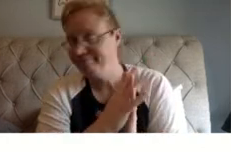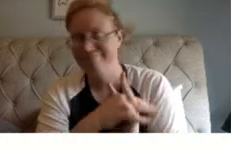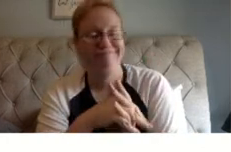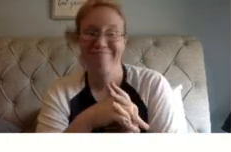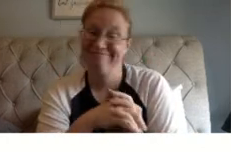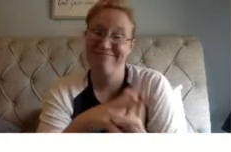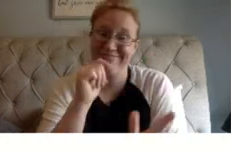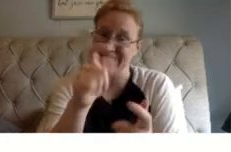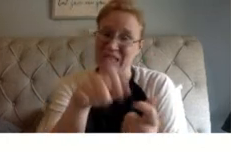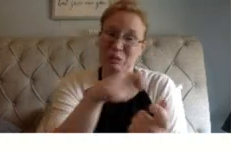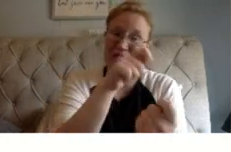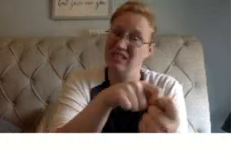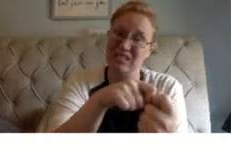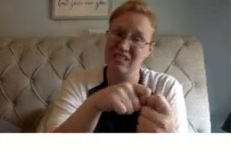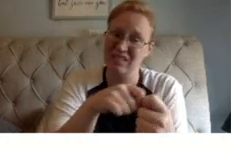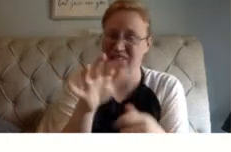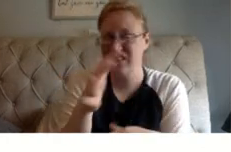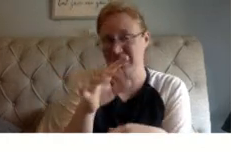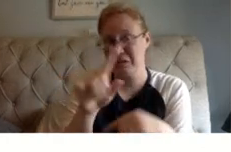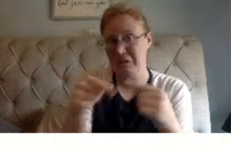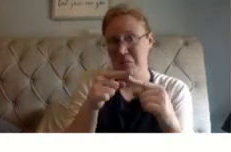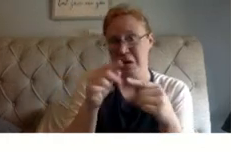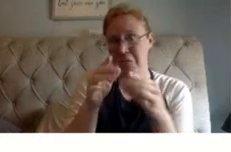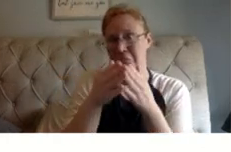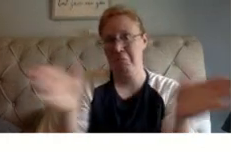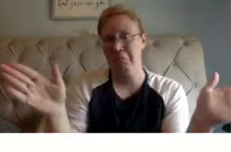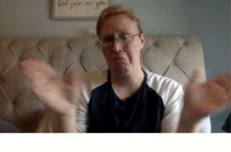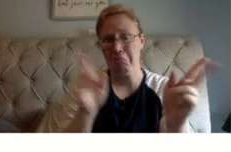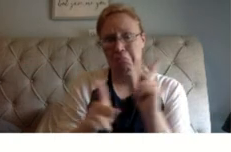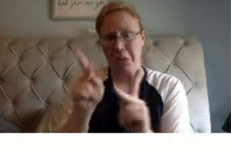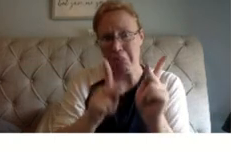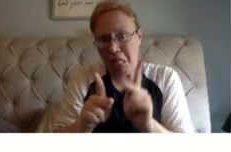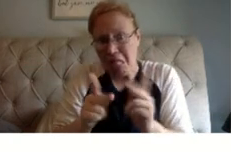Not specifically. Is it kind of just about people in general?